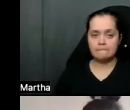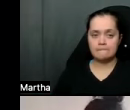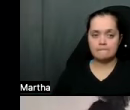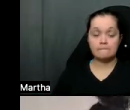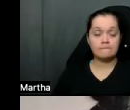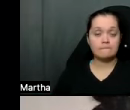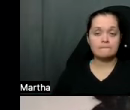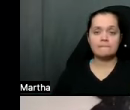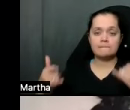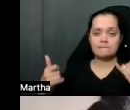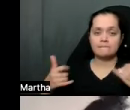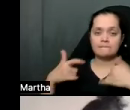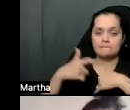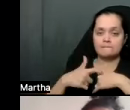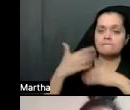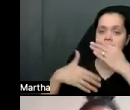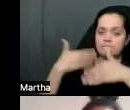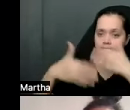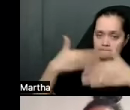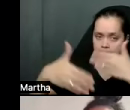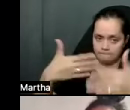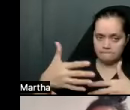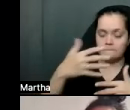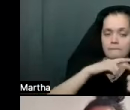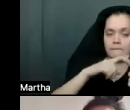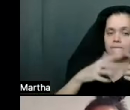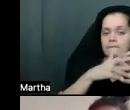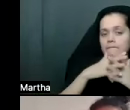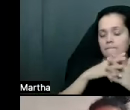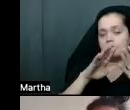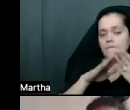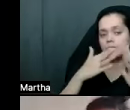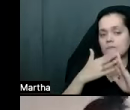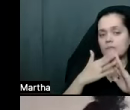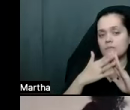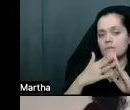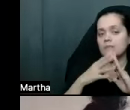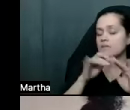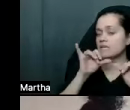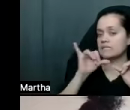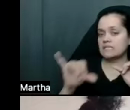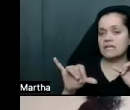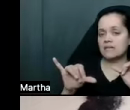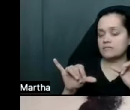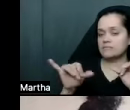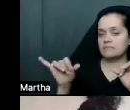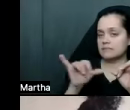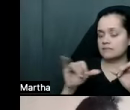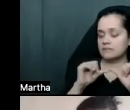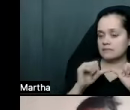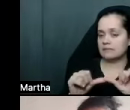Okay, so time passes and the American city doesn't remain stagnant, doesn't